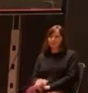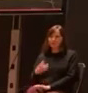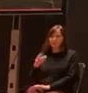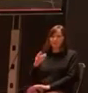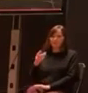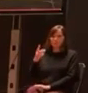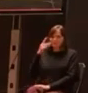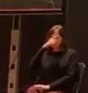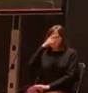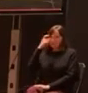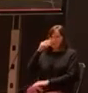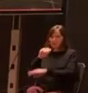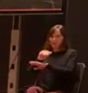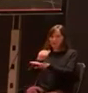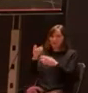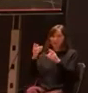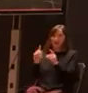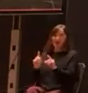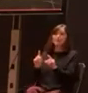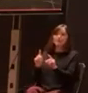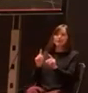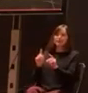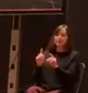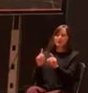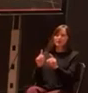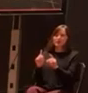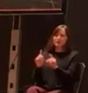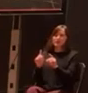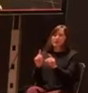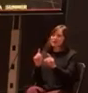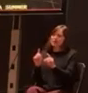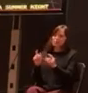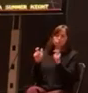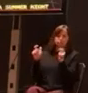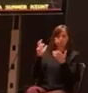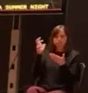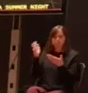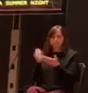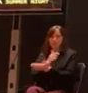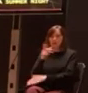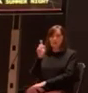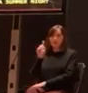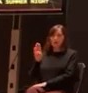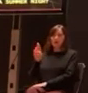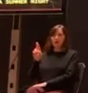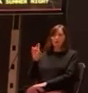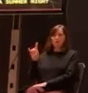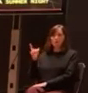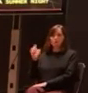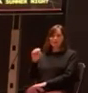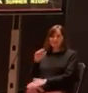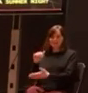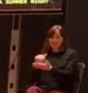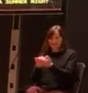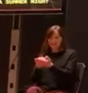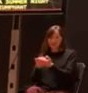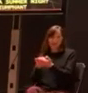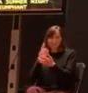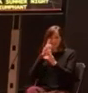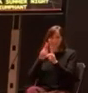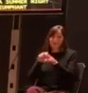summer night, after a triumphant victory at the Bridge Center, we were driving